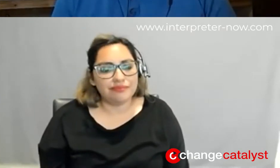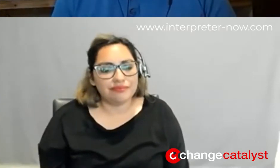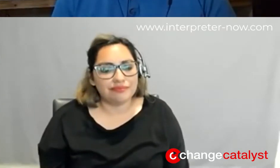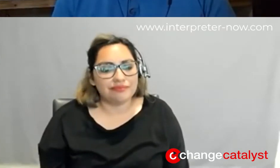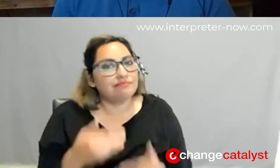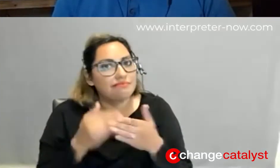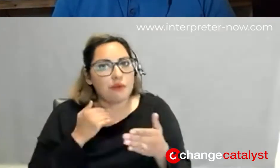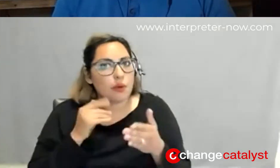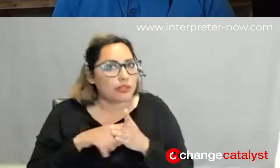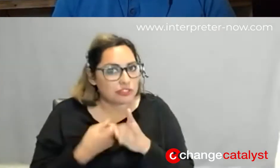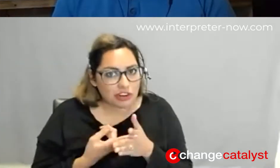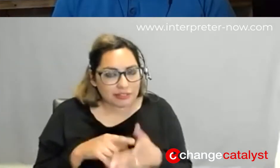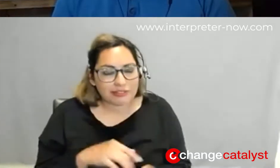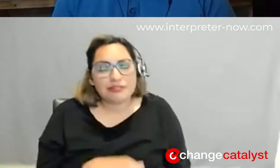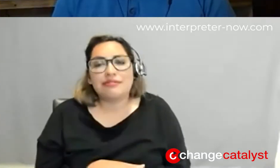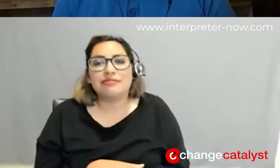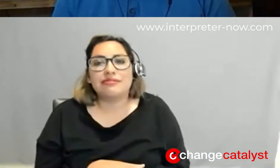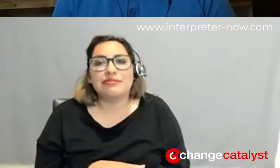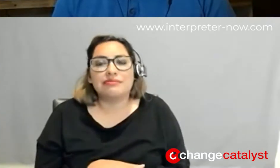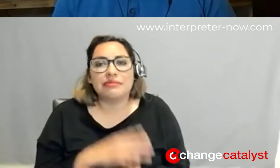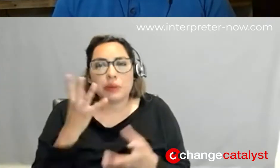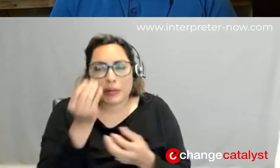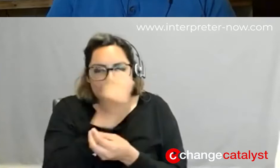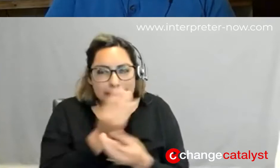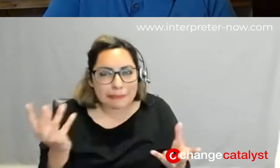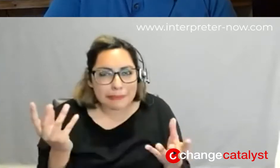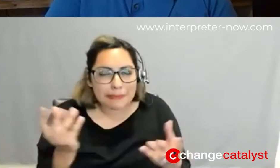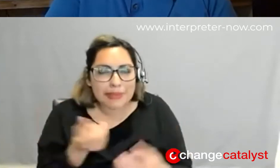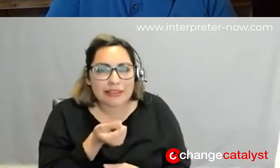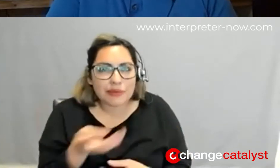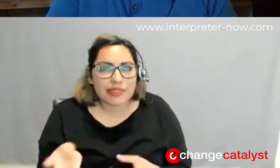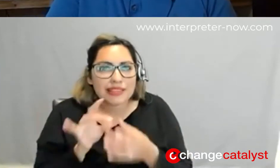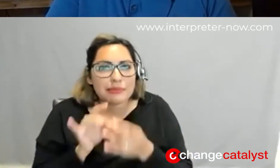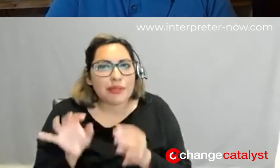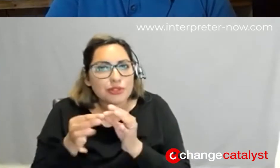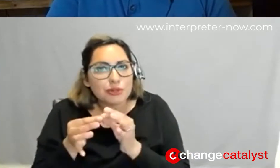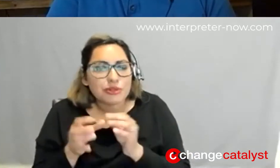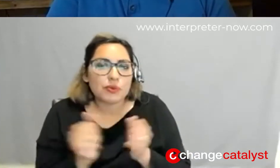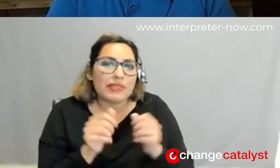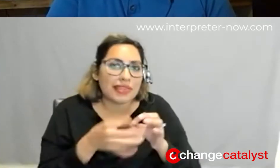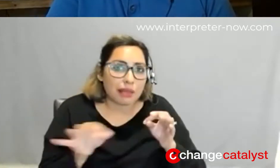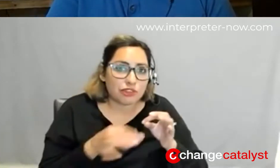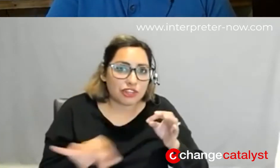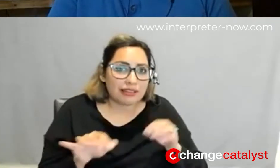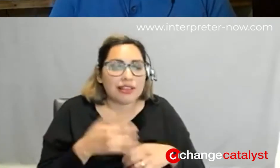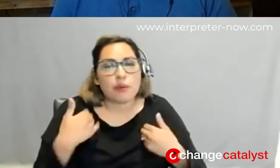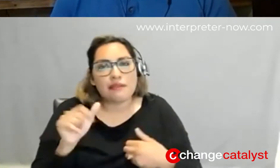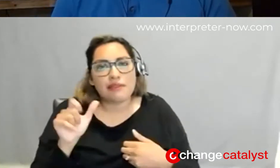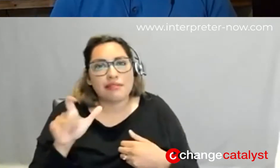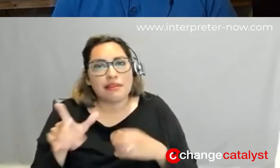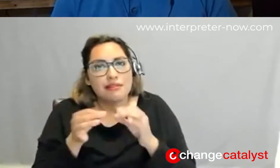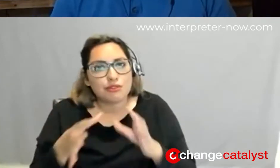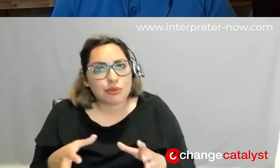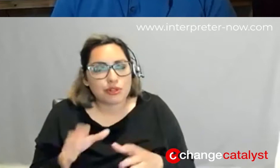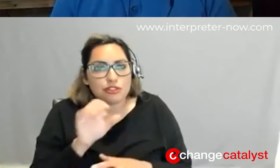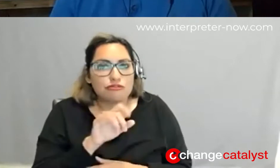dive in on screen, I just want to say a couple of things about our interpreters and our captioning on screen. We have ASL interpreters Sarika